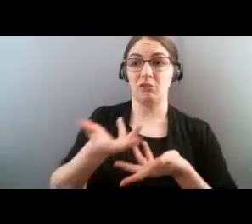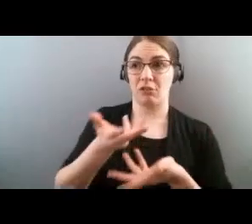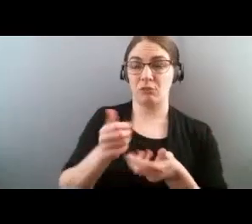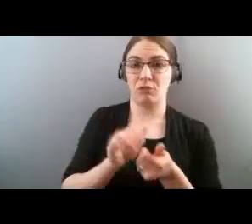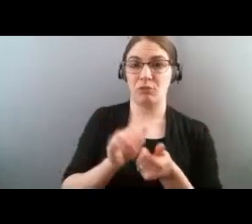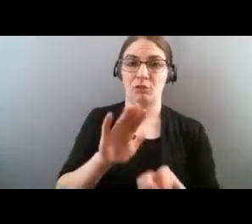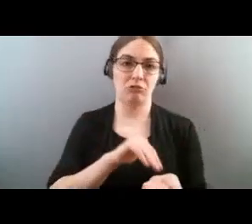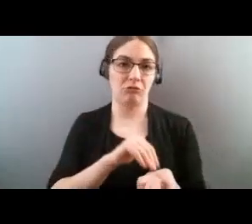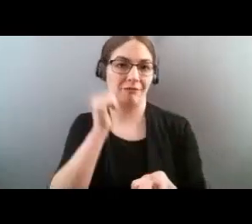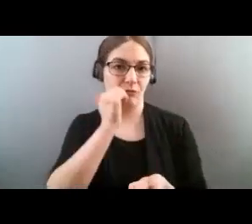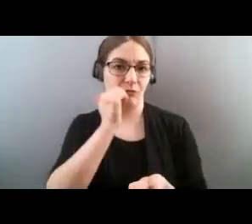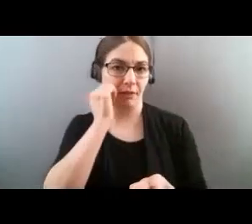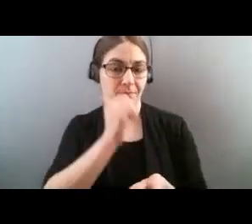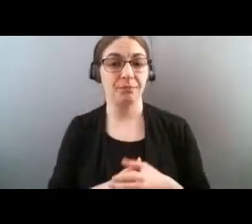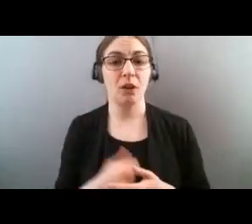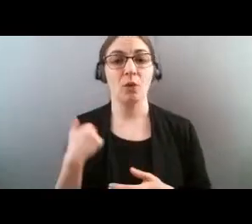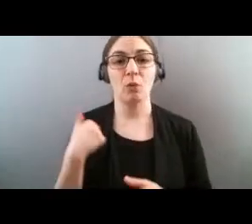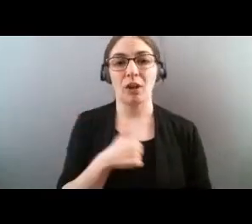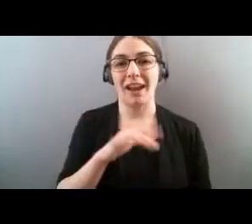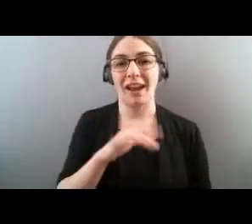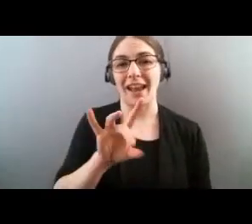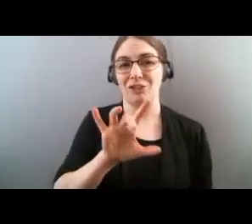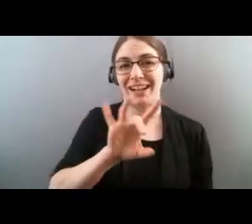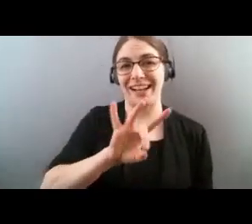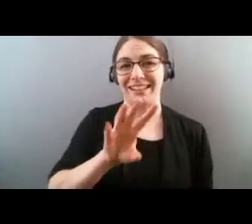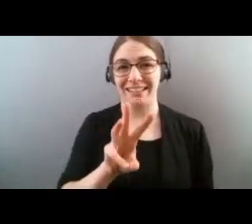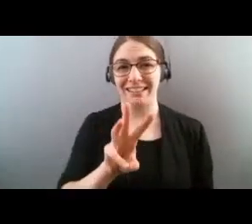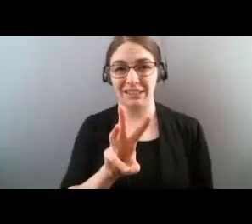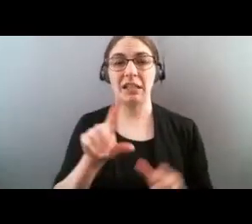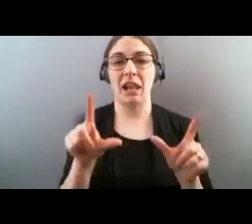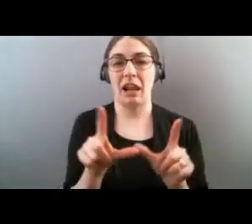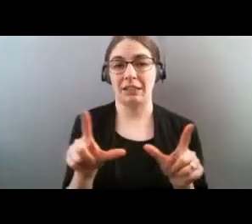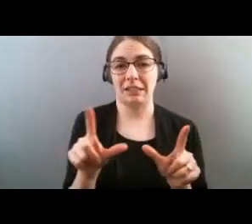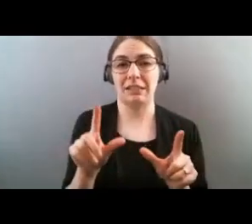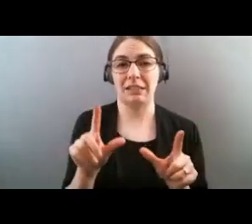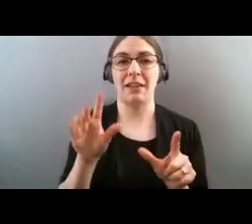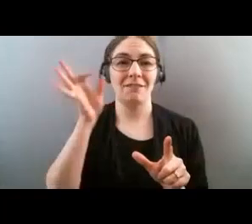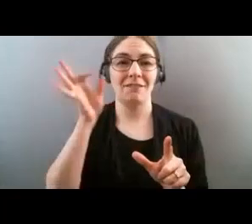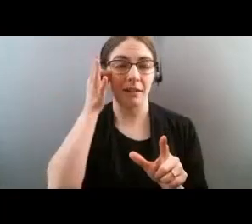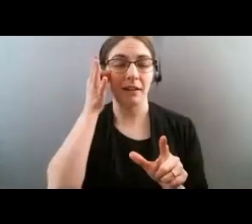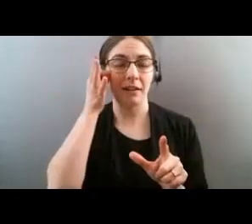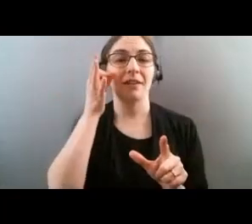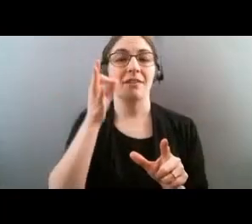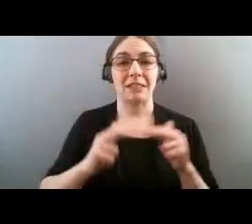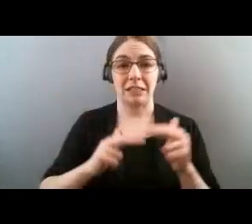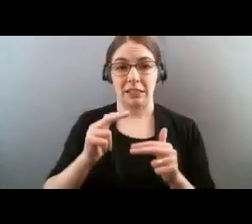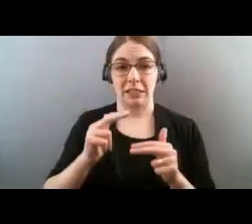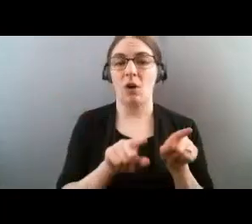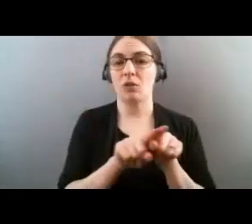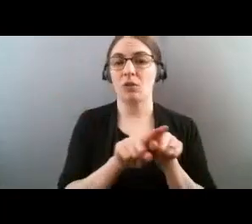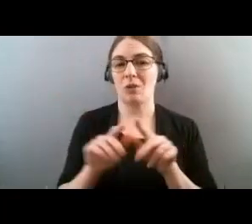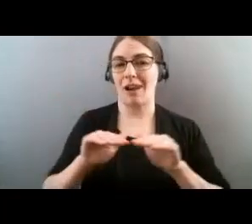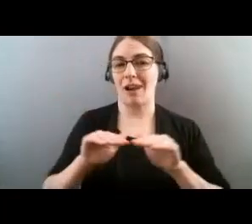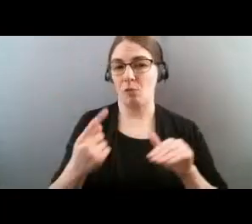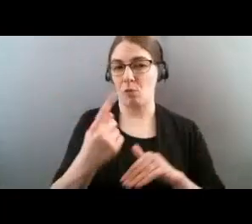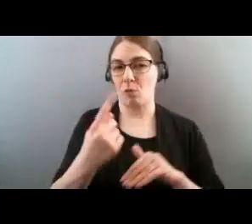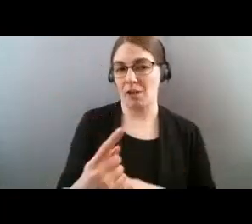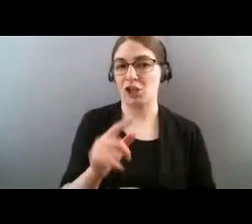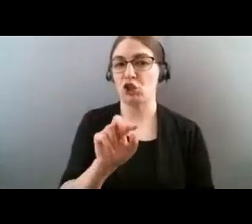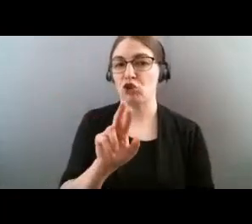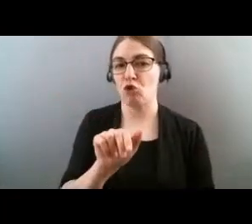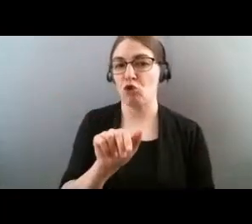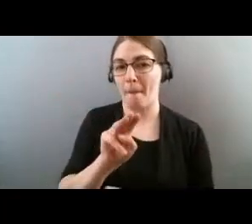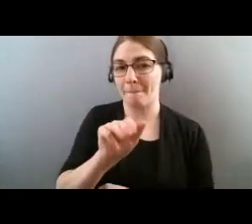day. We are an 886 licensed bed facility, including a level 1 trauma center, and we have every